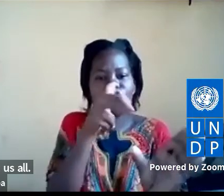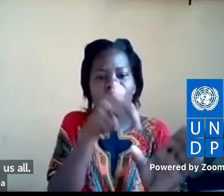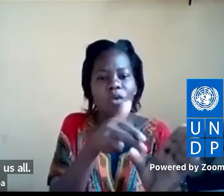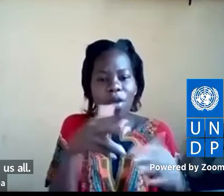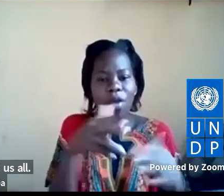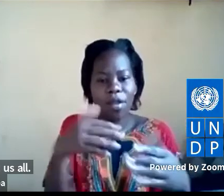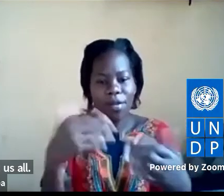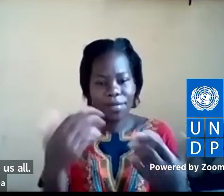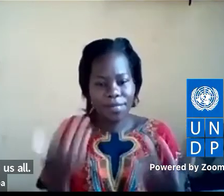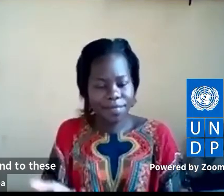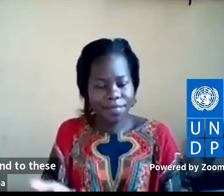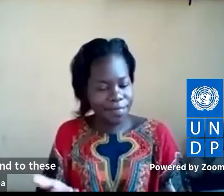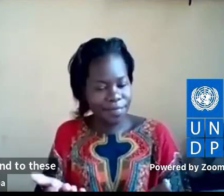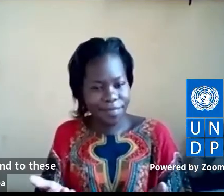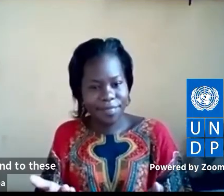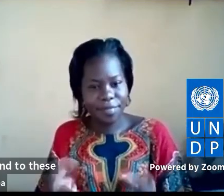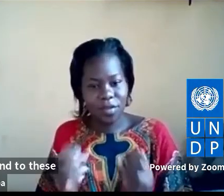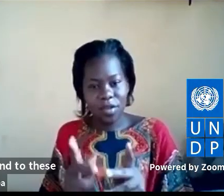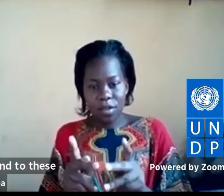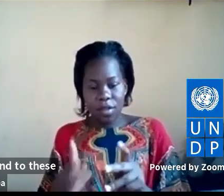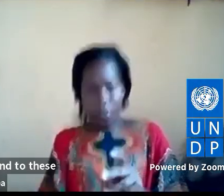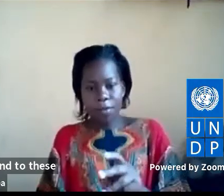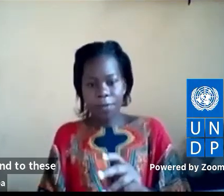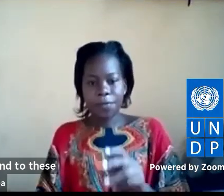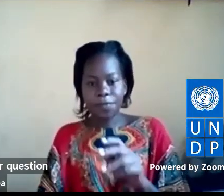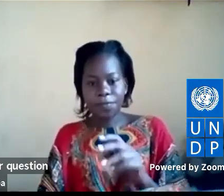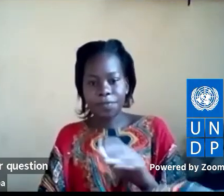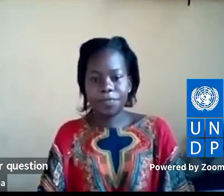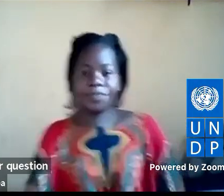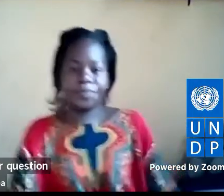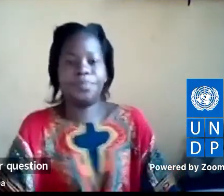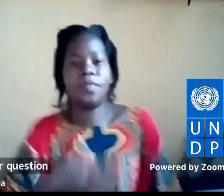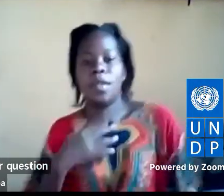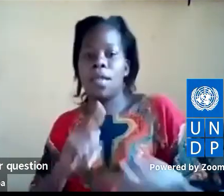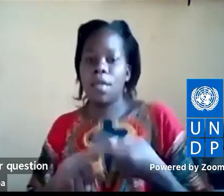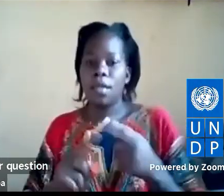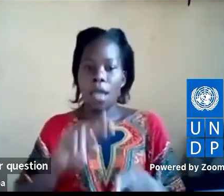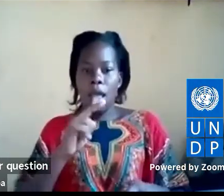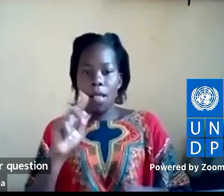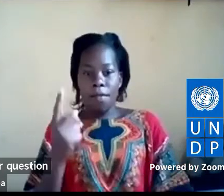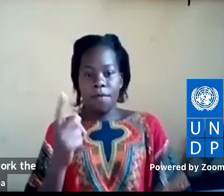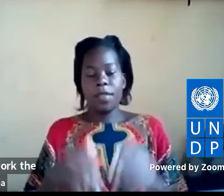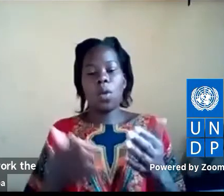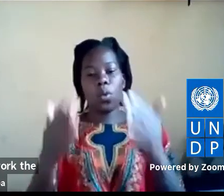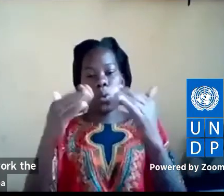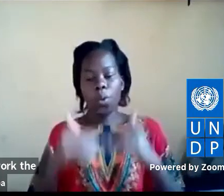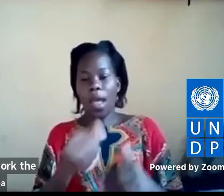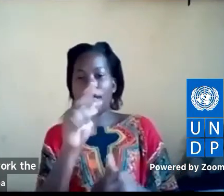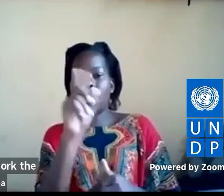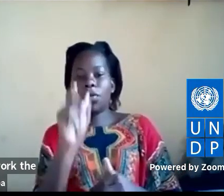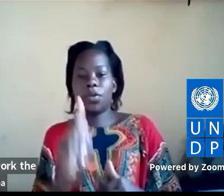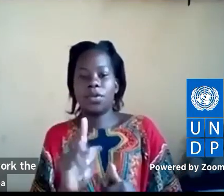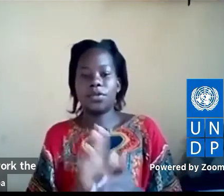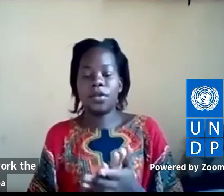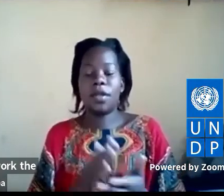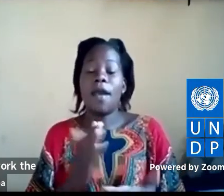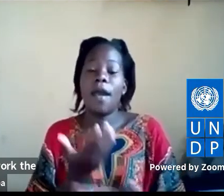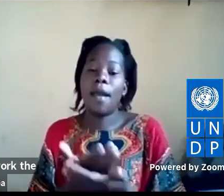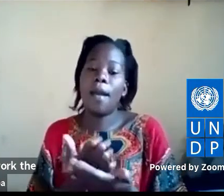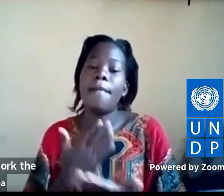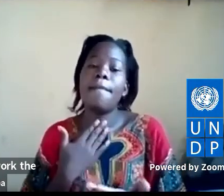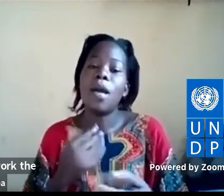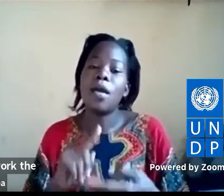and I'll come back to the other questions. And if I could ask my colleagues to upvote the questions so that when I start going through the questions,